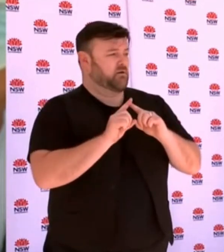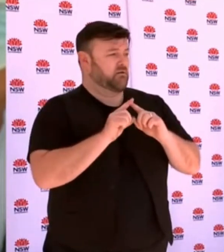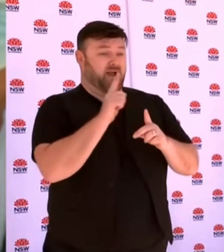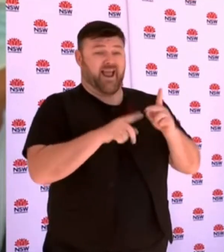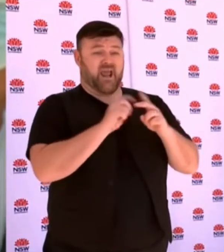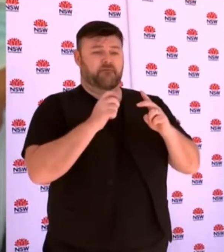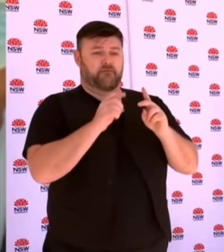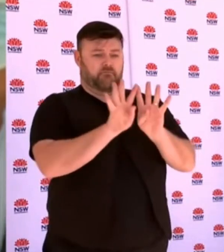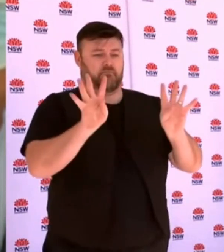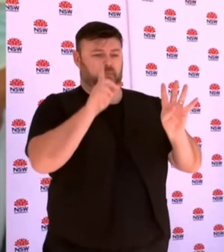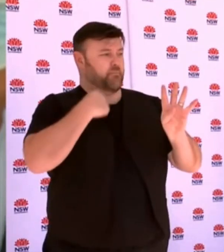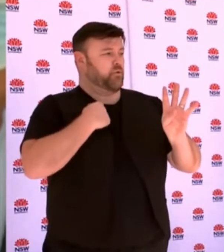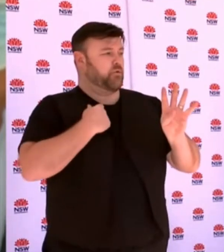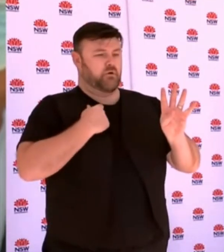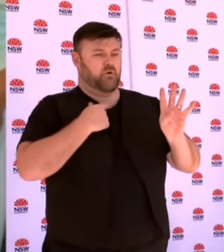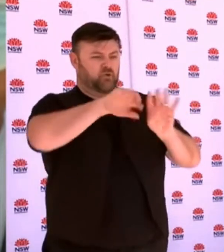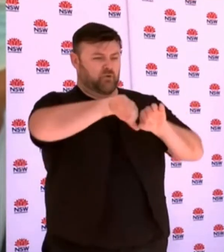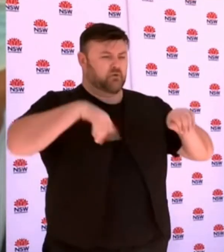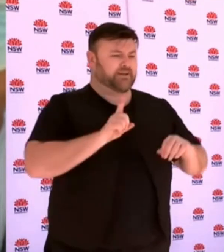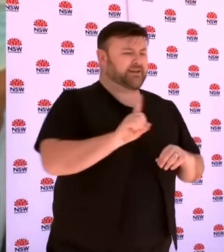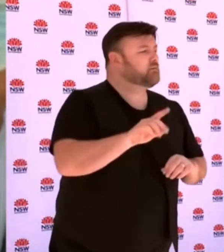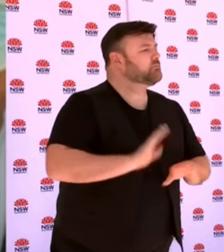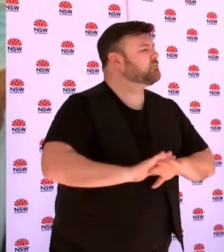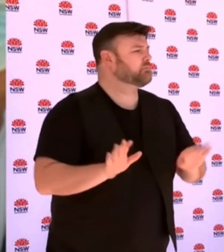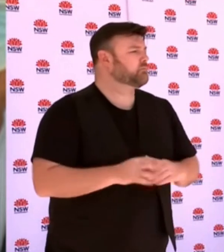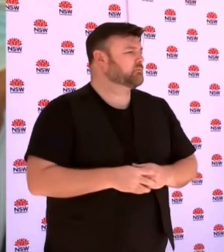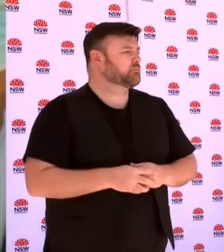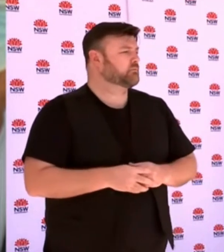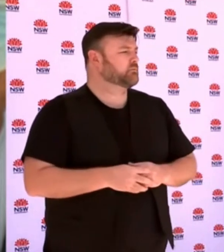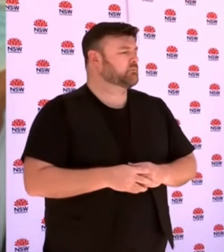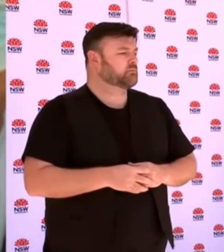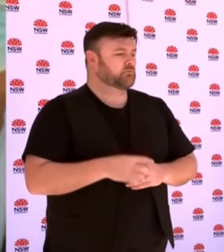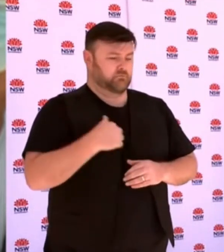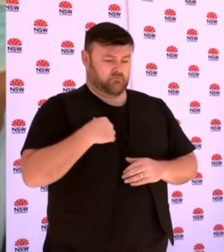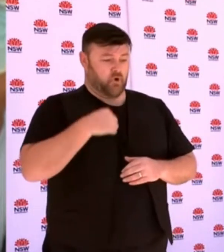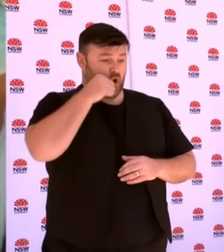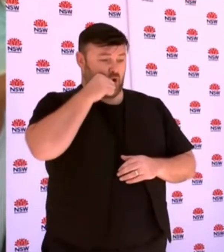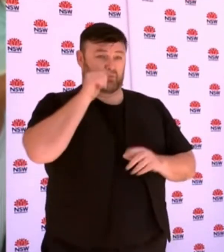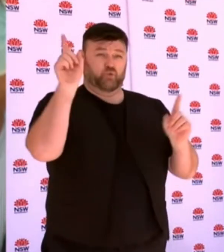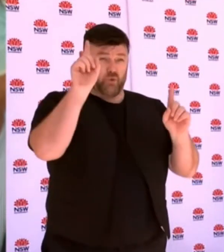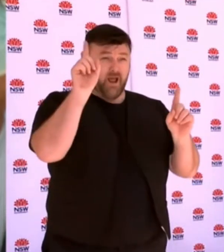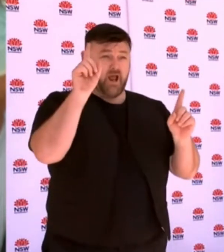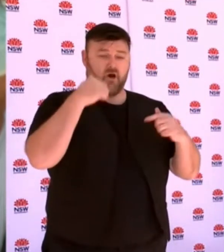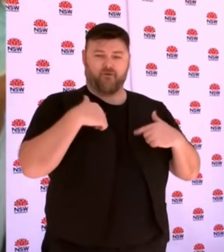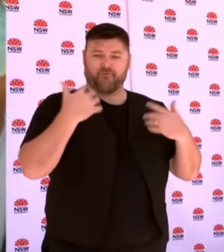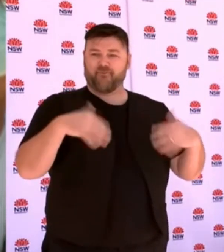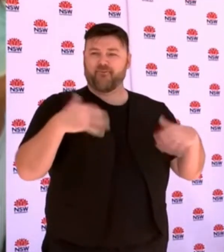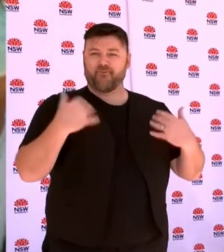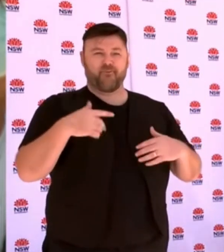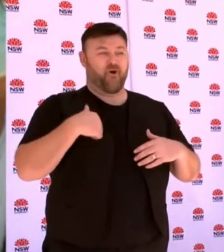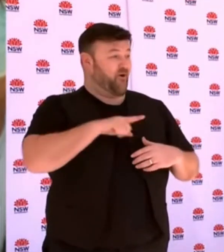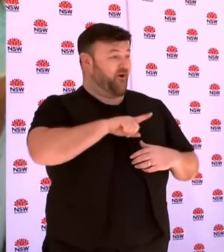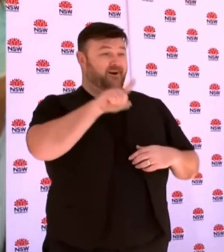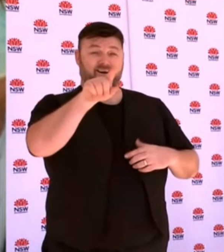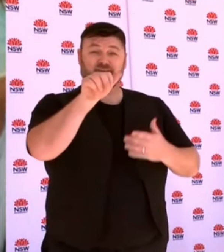in if there's a bunch of people. I've observed today, I know it's a small sample size because I really haven't got out, but I was really impressed that everyone was